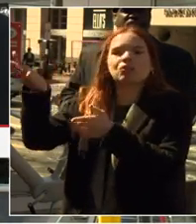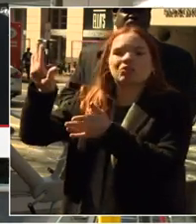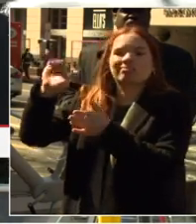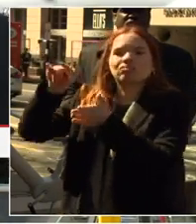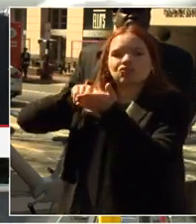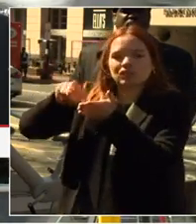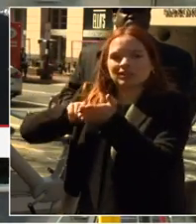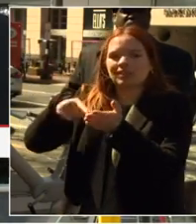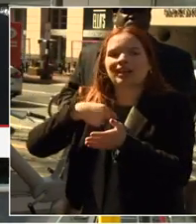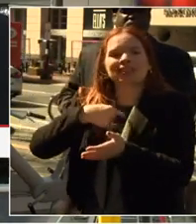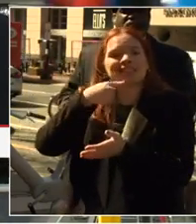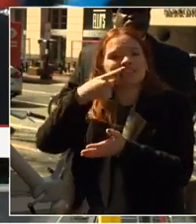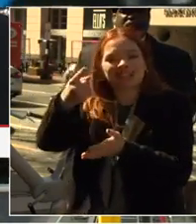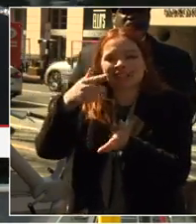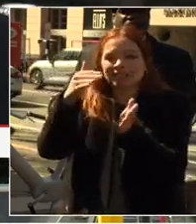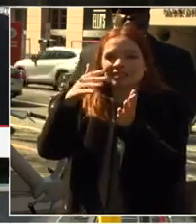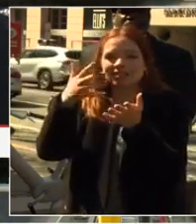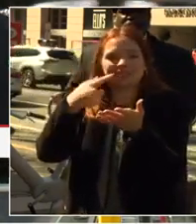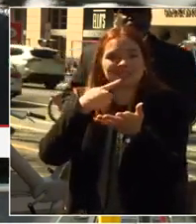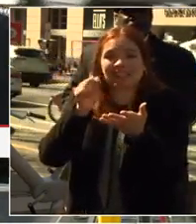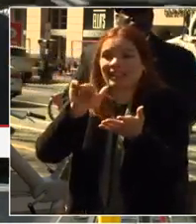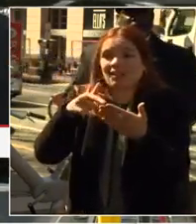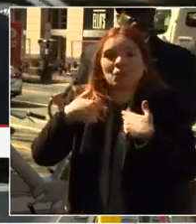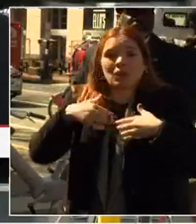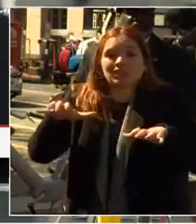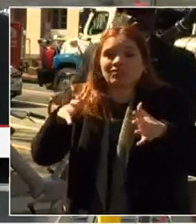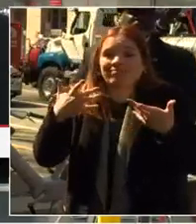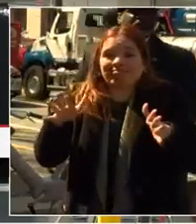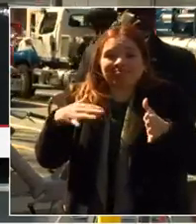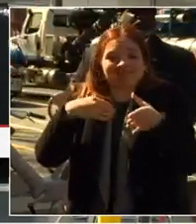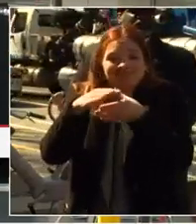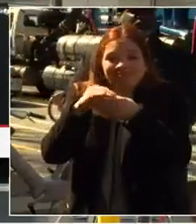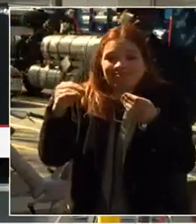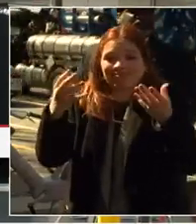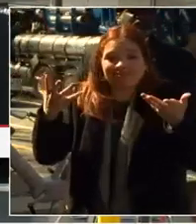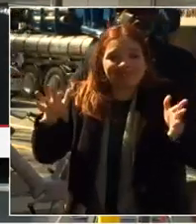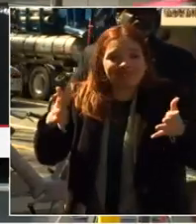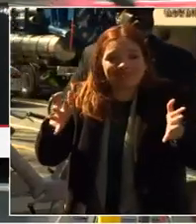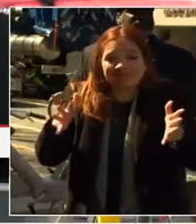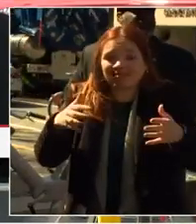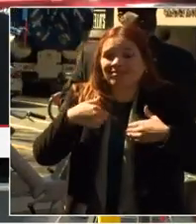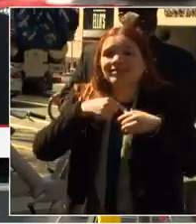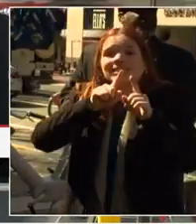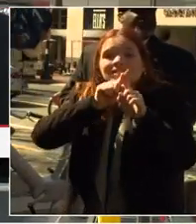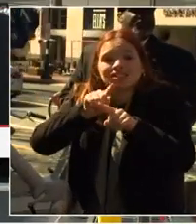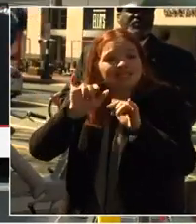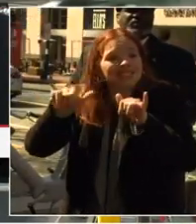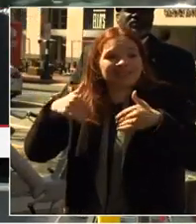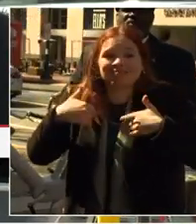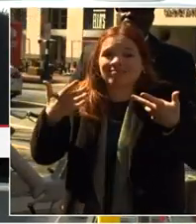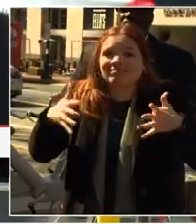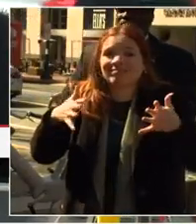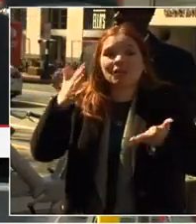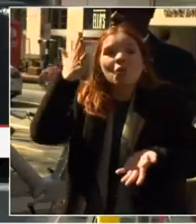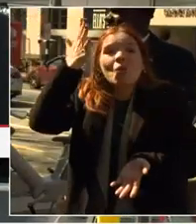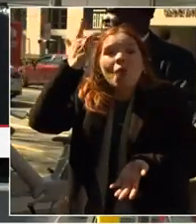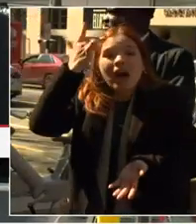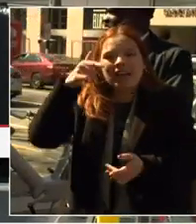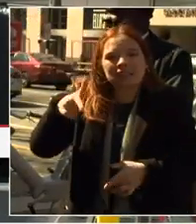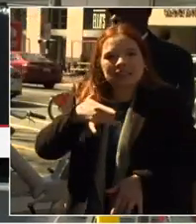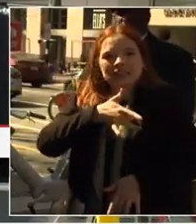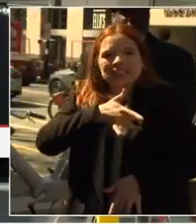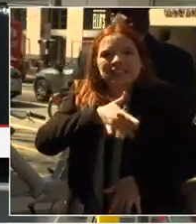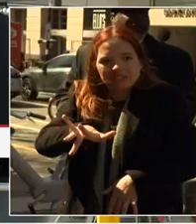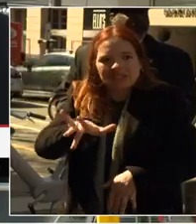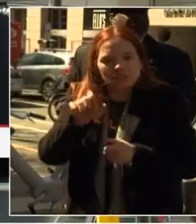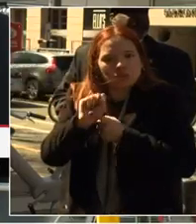say in my prepared remarks or questions related to my prepared remarks, but given the sensitivity of the matter and our